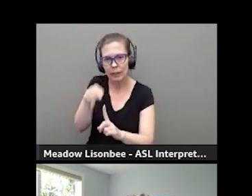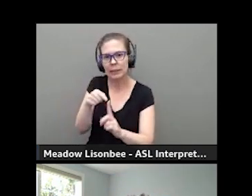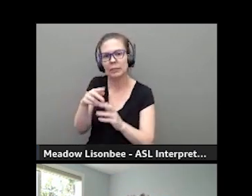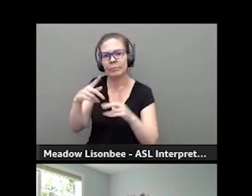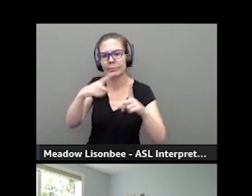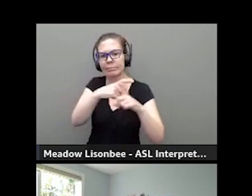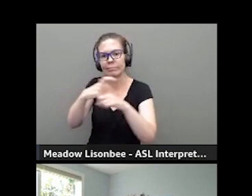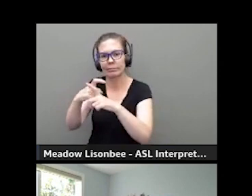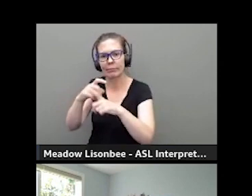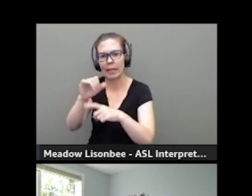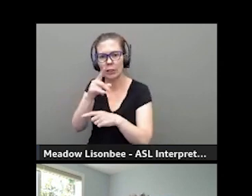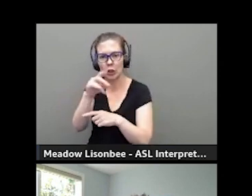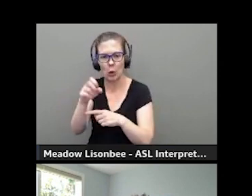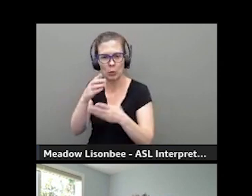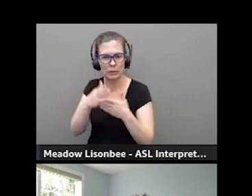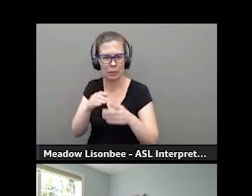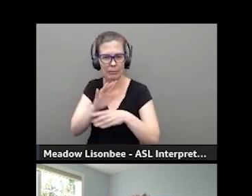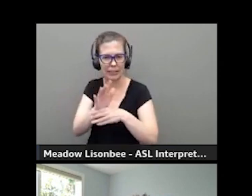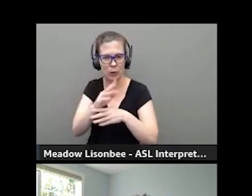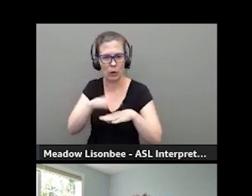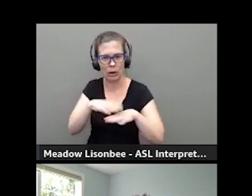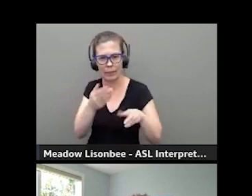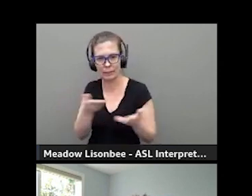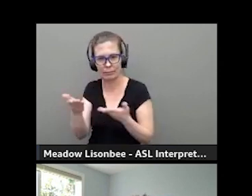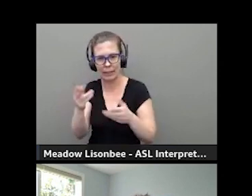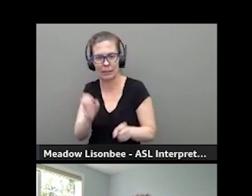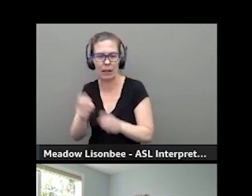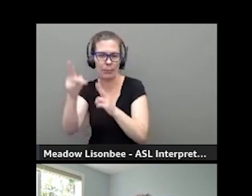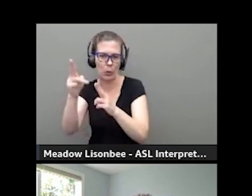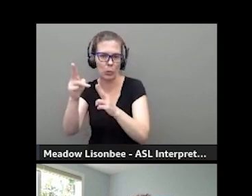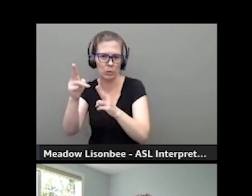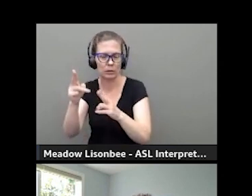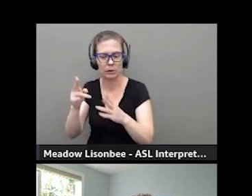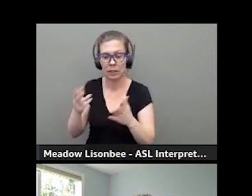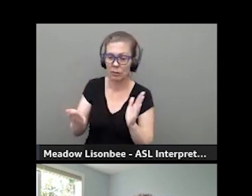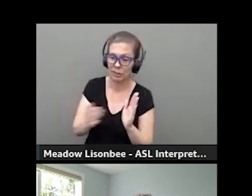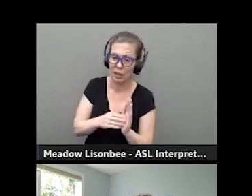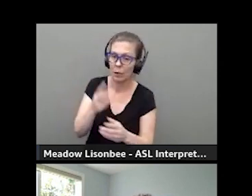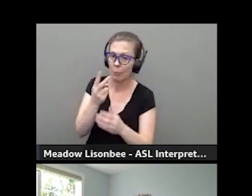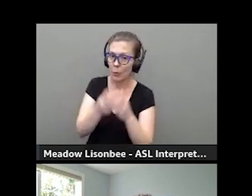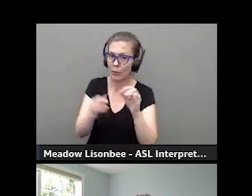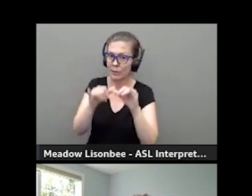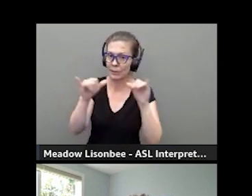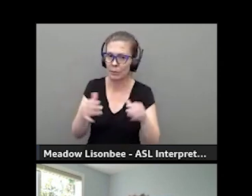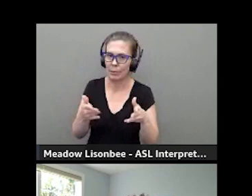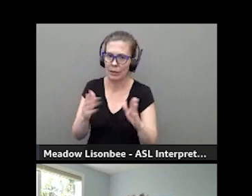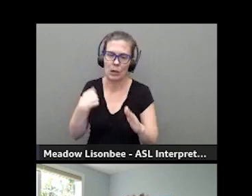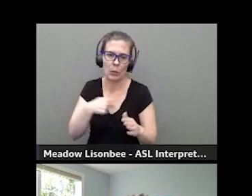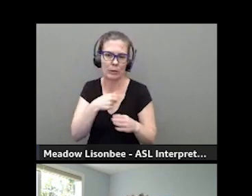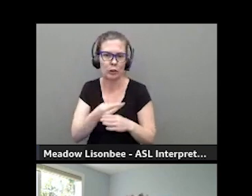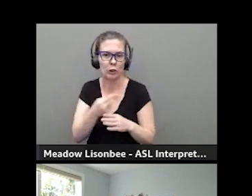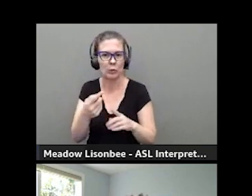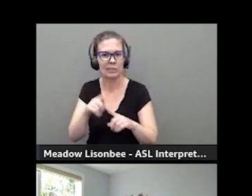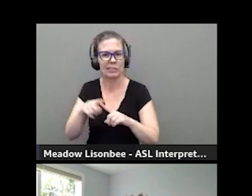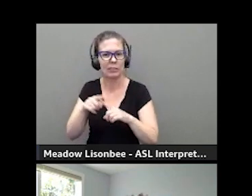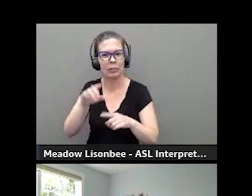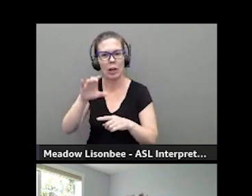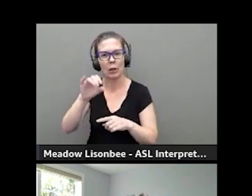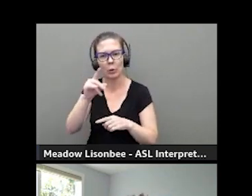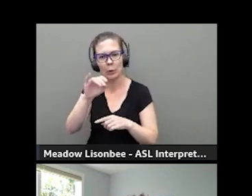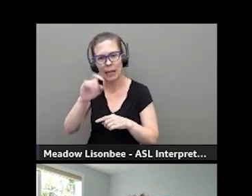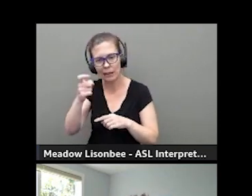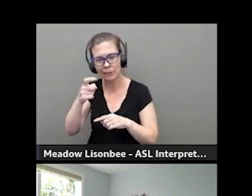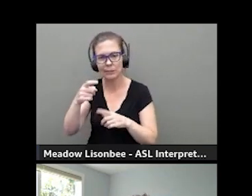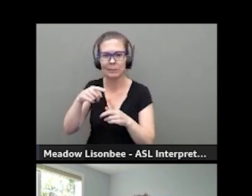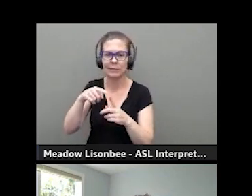video on those devices, which then get uploaded. So again, both of these systems allow us to use different codecs and different media protocols.